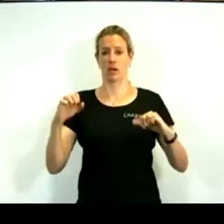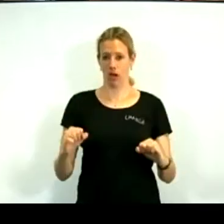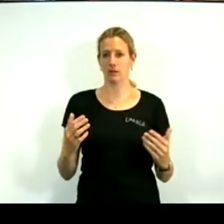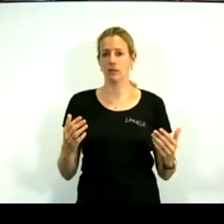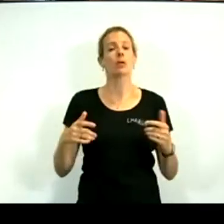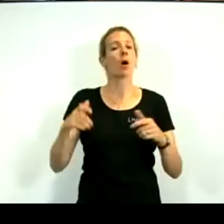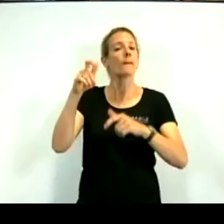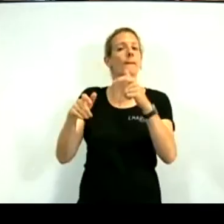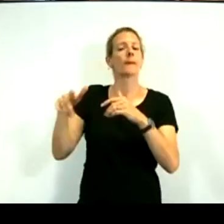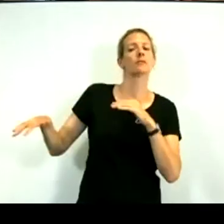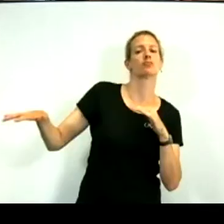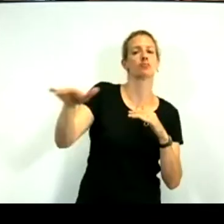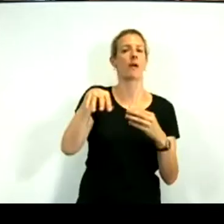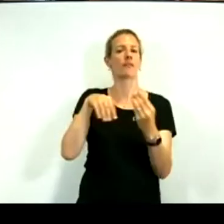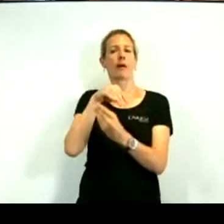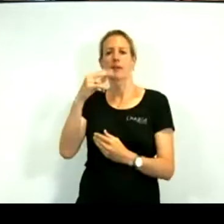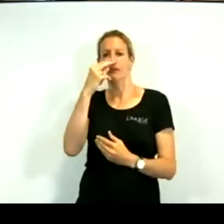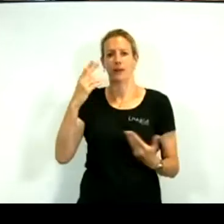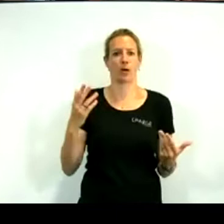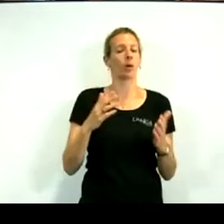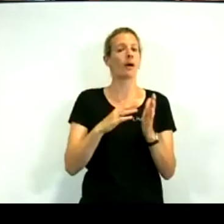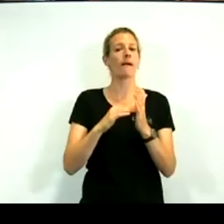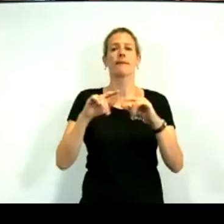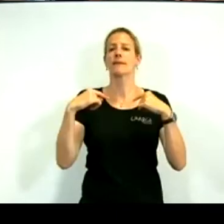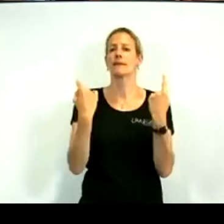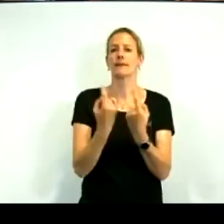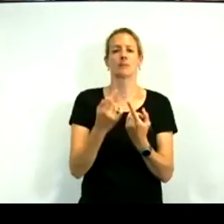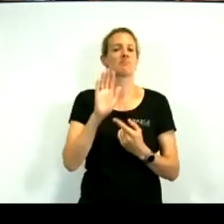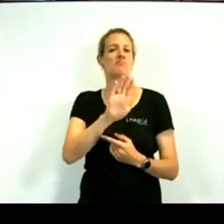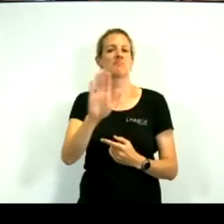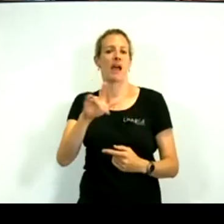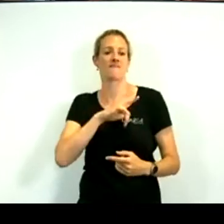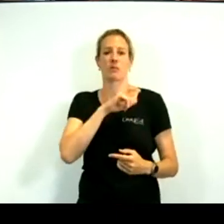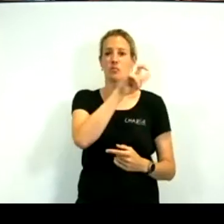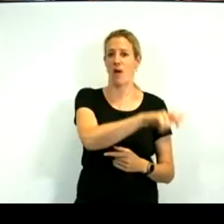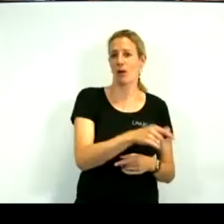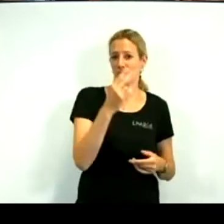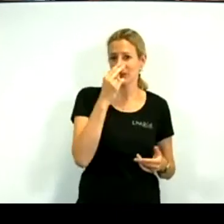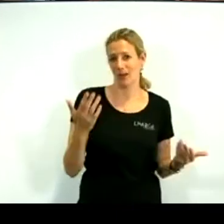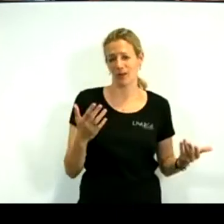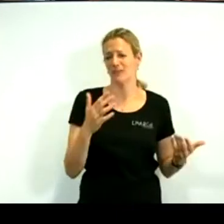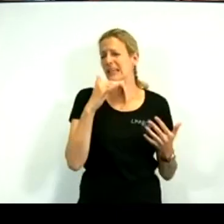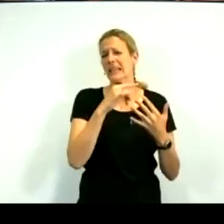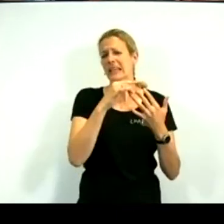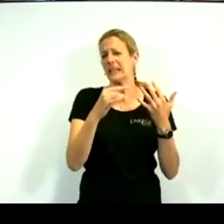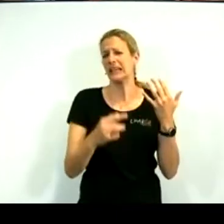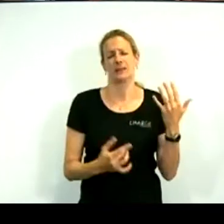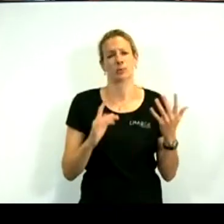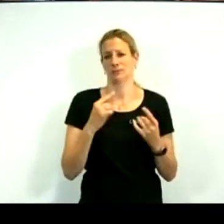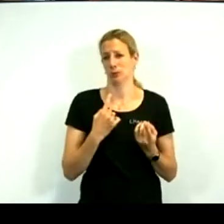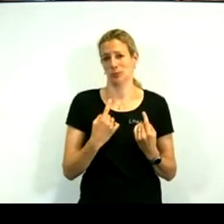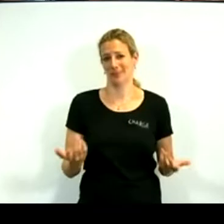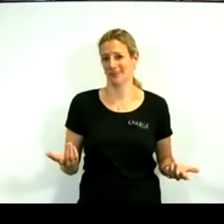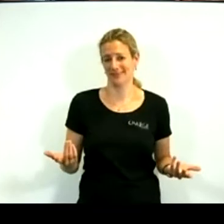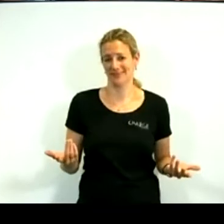classroom, what are their expectations of the child? What kind of previous experience have they given the